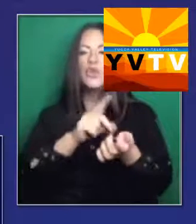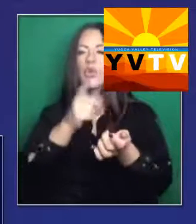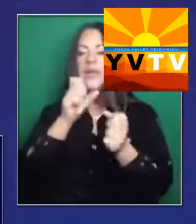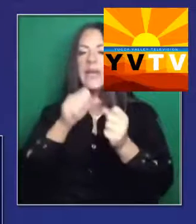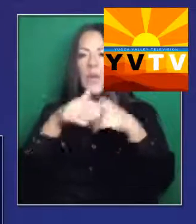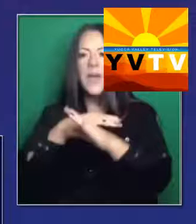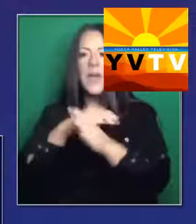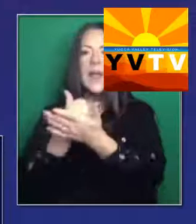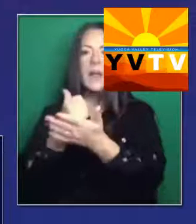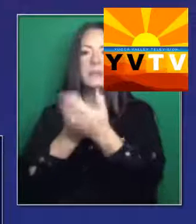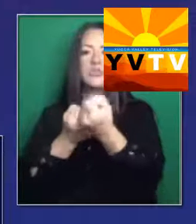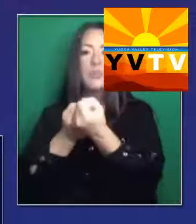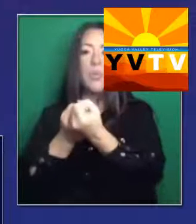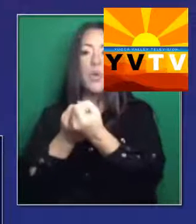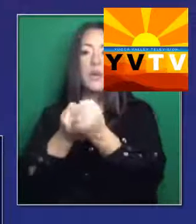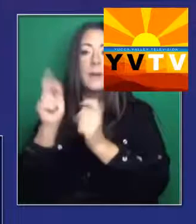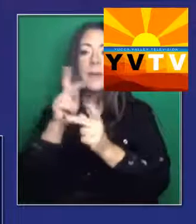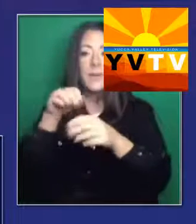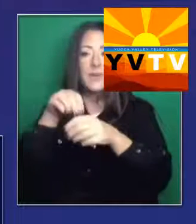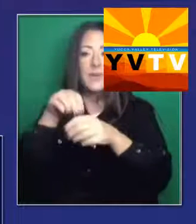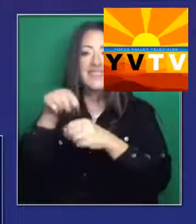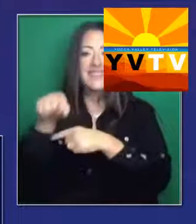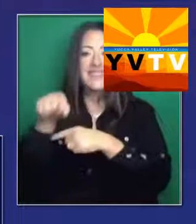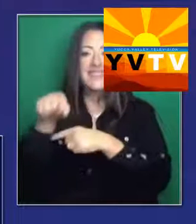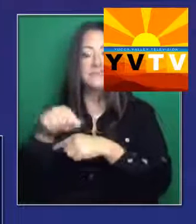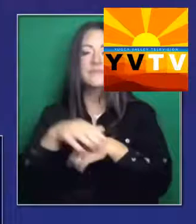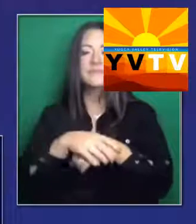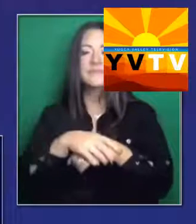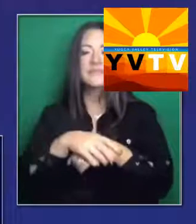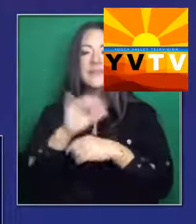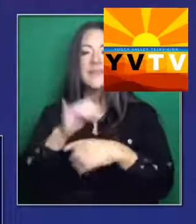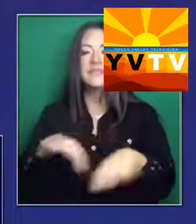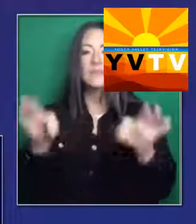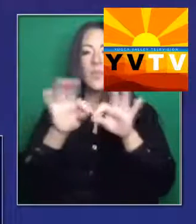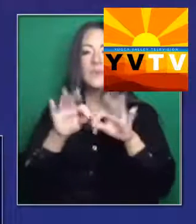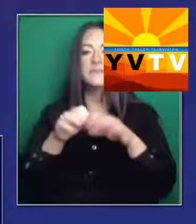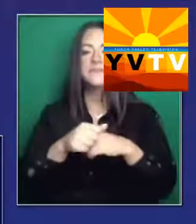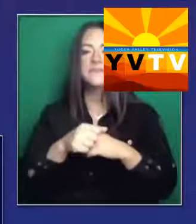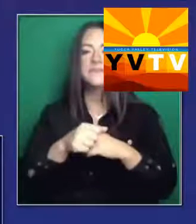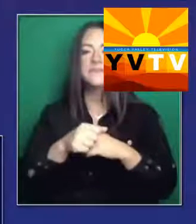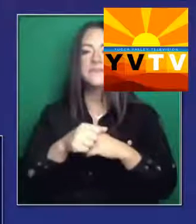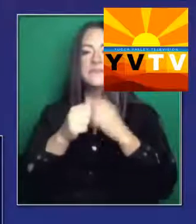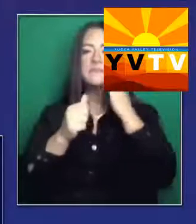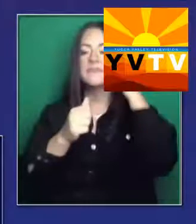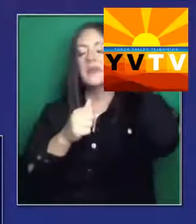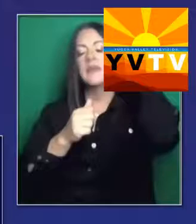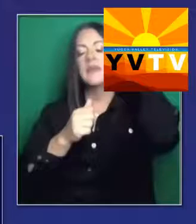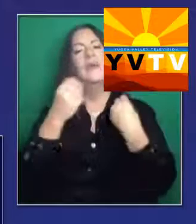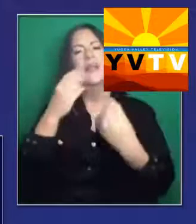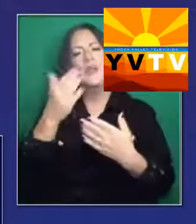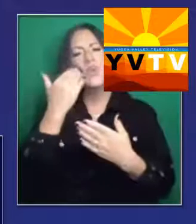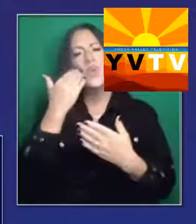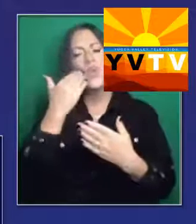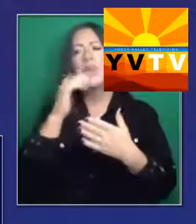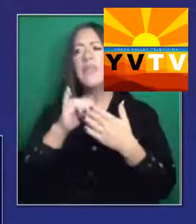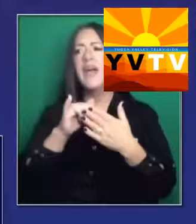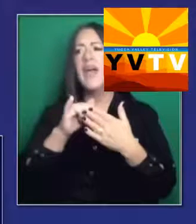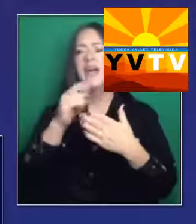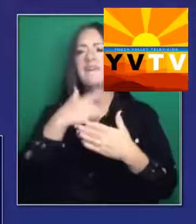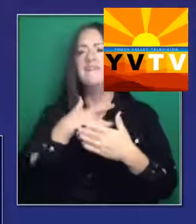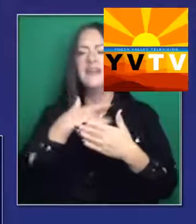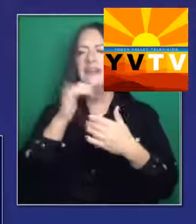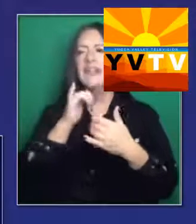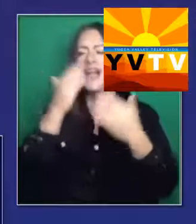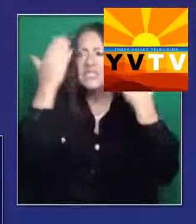that, our energy and focus has also gone to this notion of the light being at the end of the tunnel. And despite being in the tunnel,